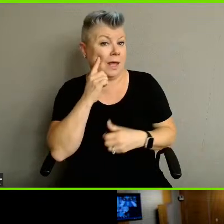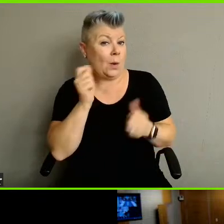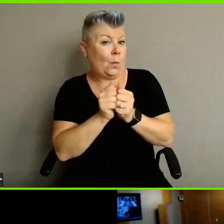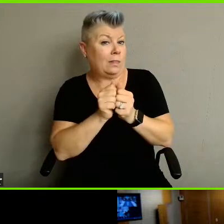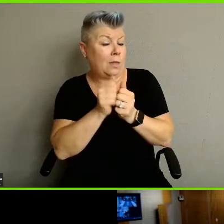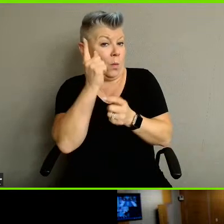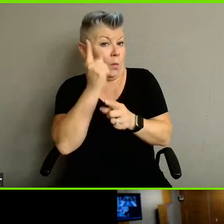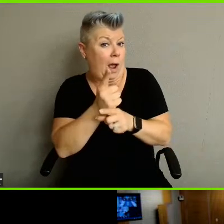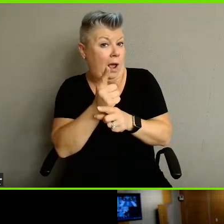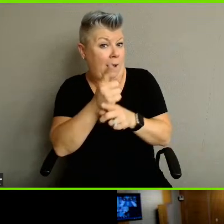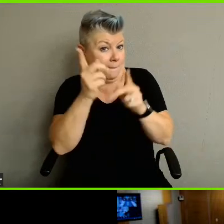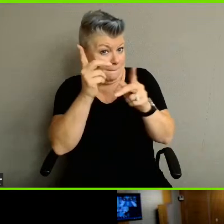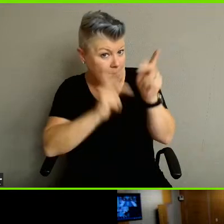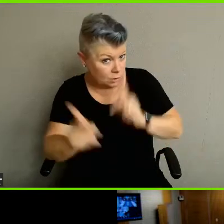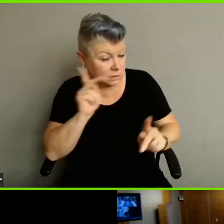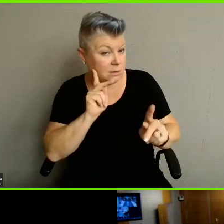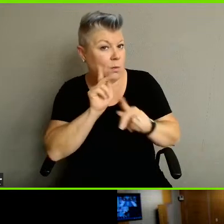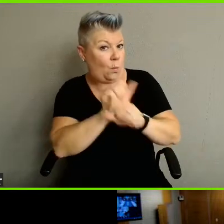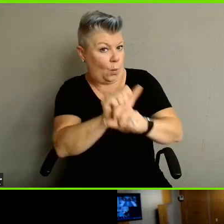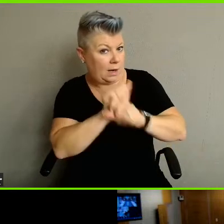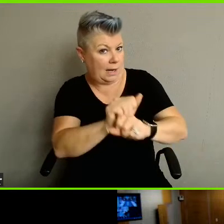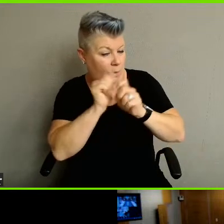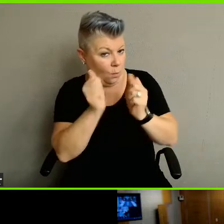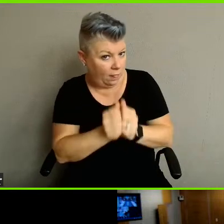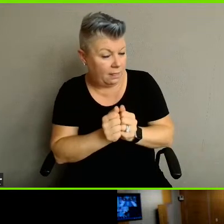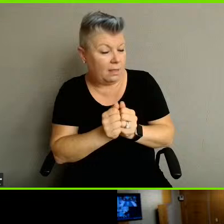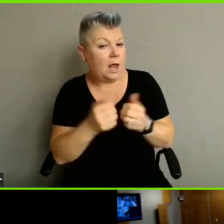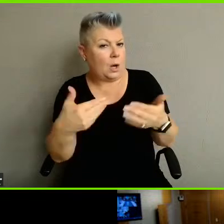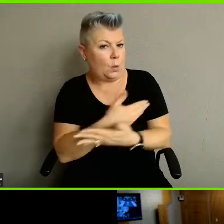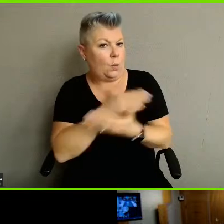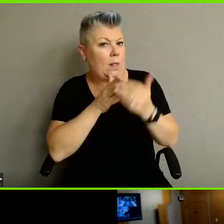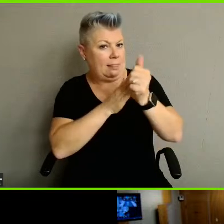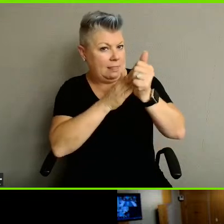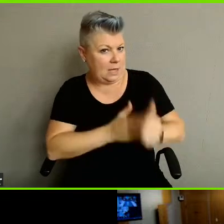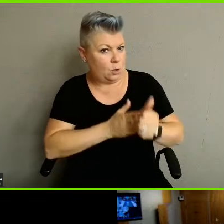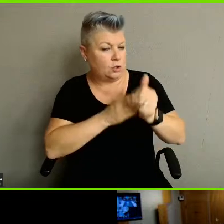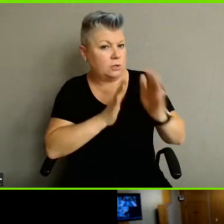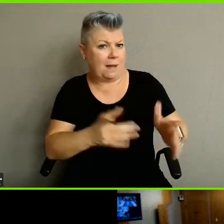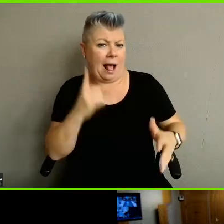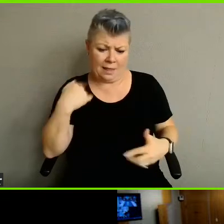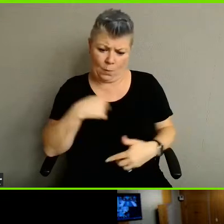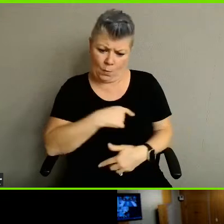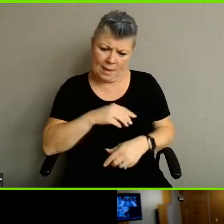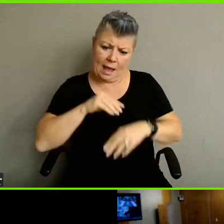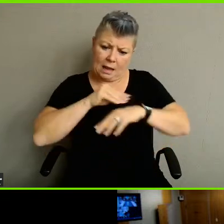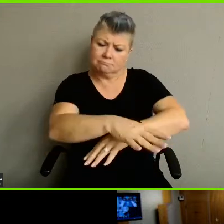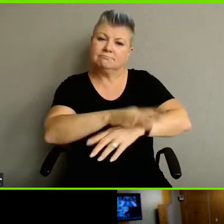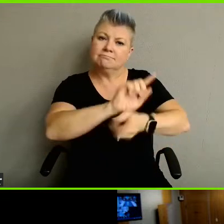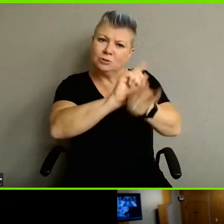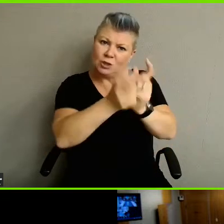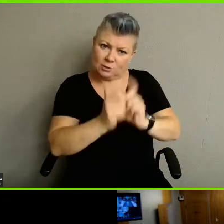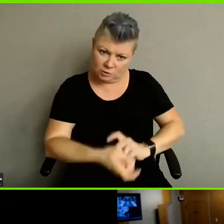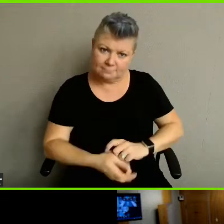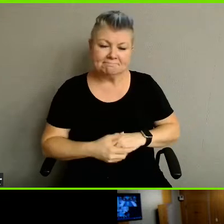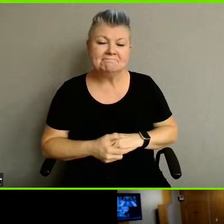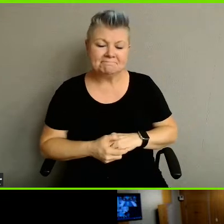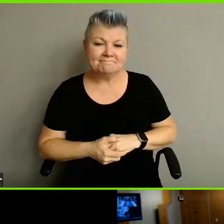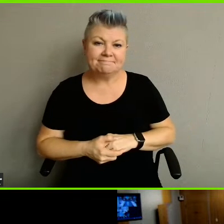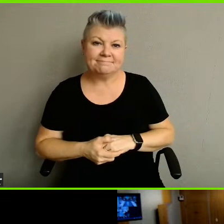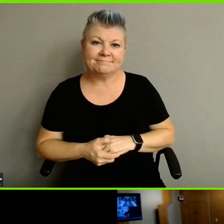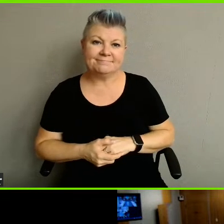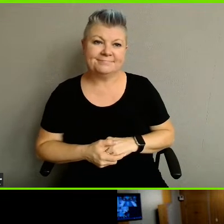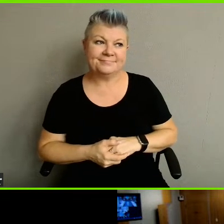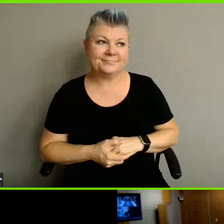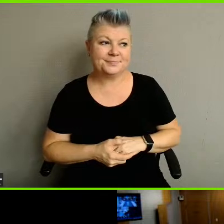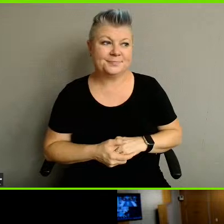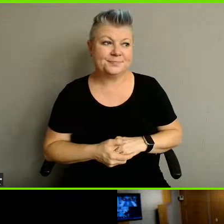person, working with them and so forth, with new leadership, I think we can really make some changes in the next year or two with it. They